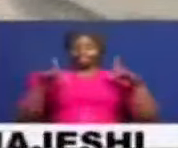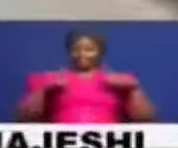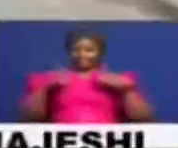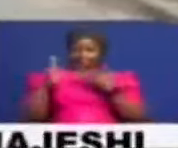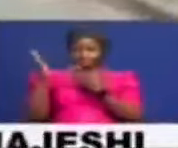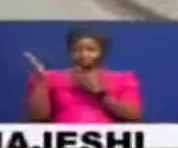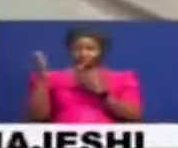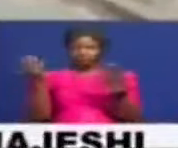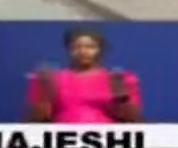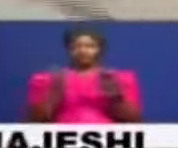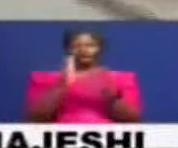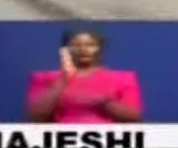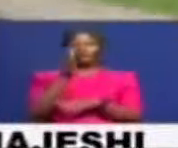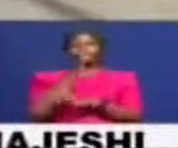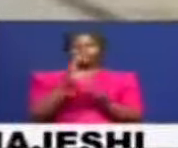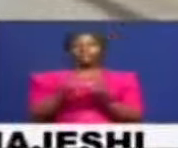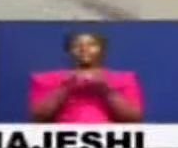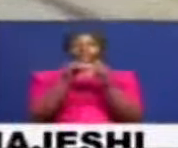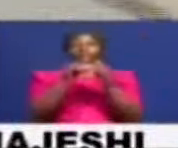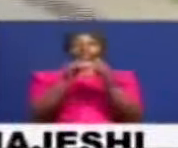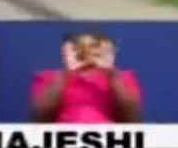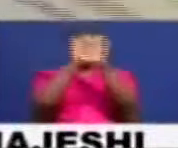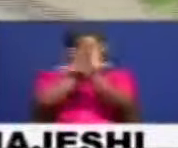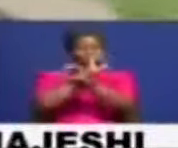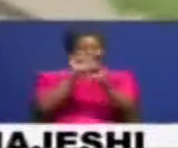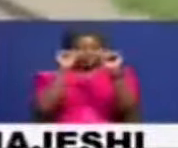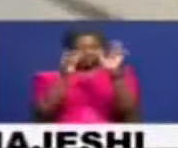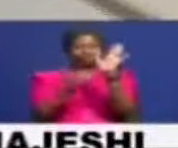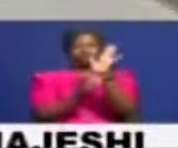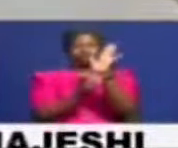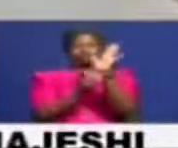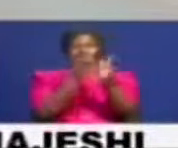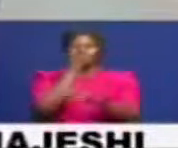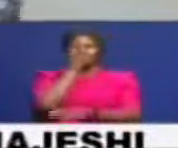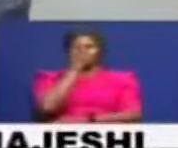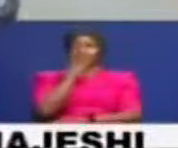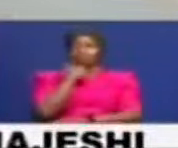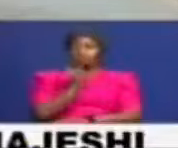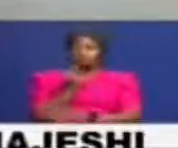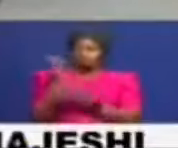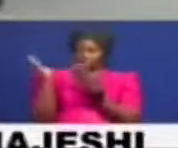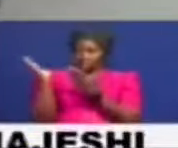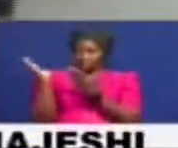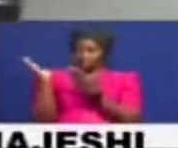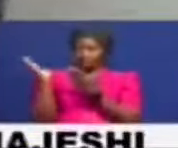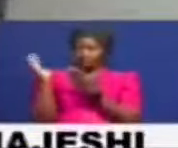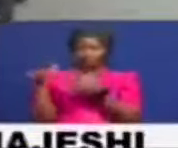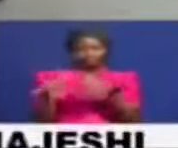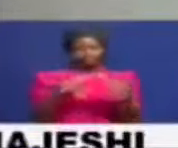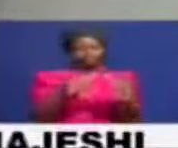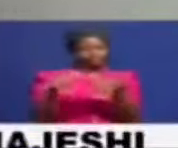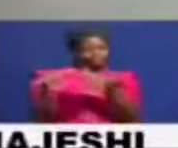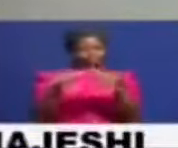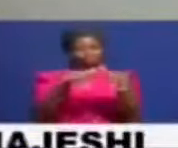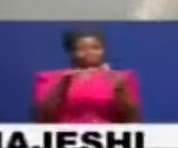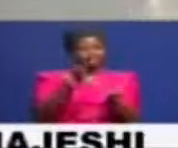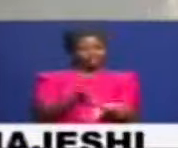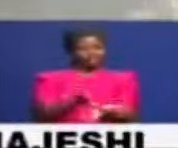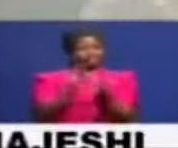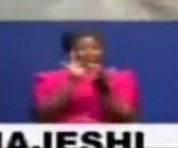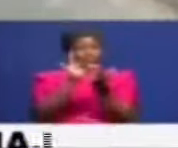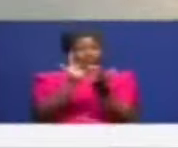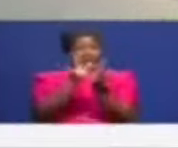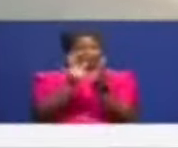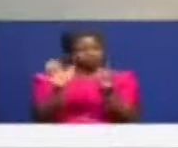from retired Major Philip Moy, with whom he served together with General Francis